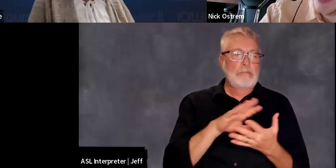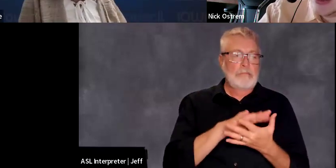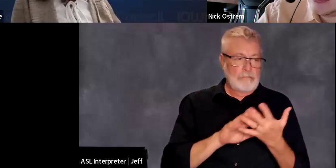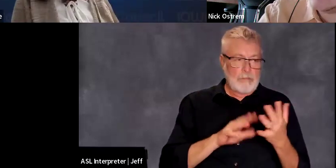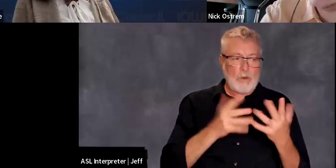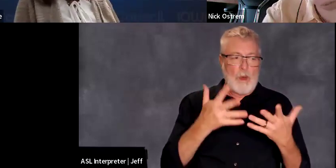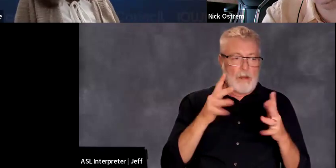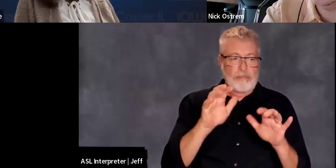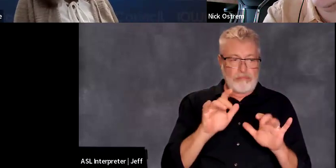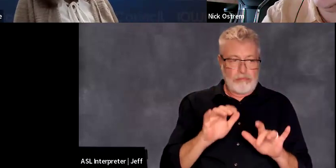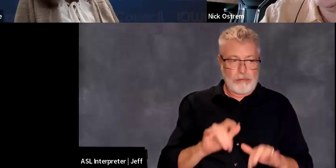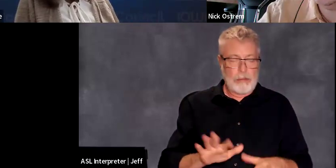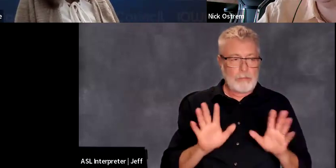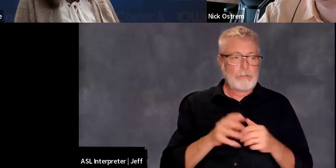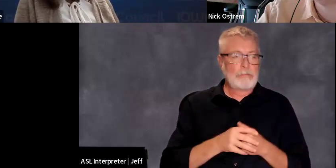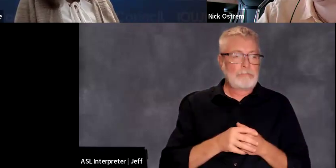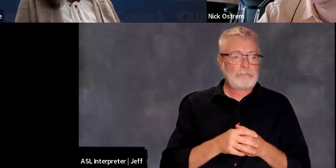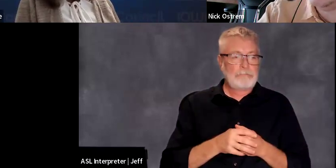ahead and fill that out.